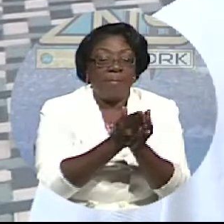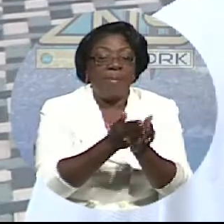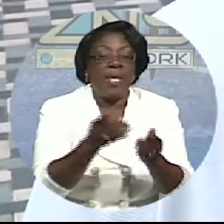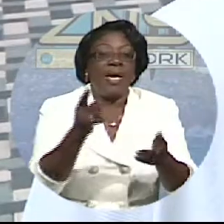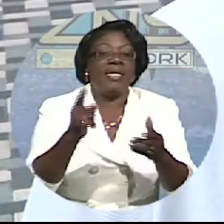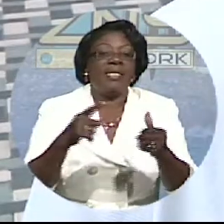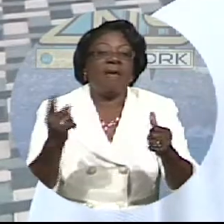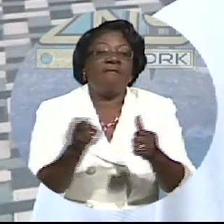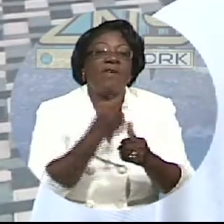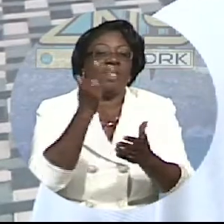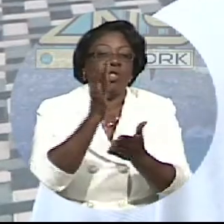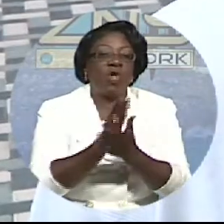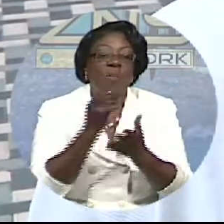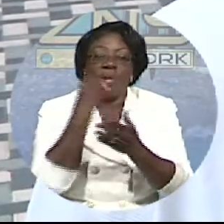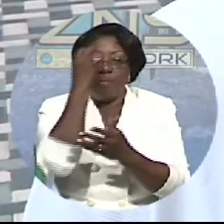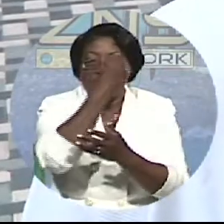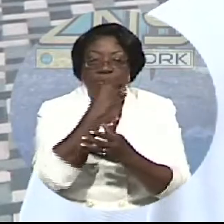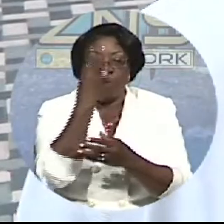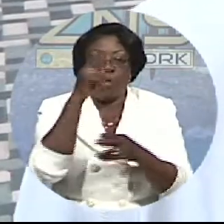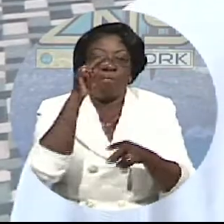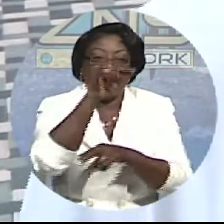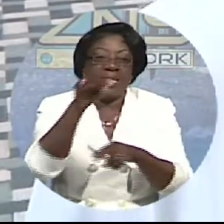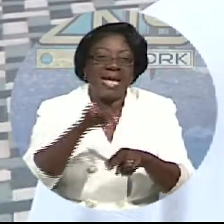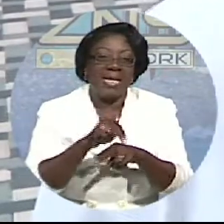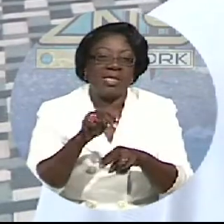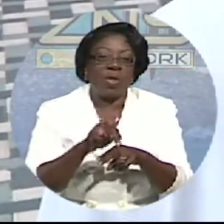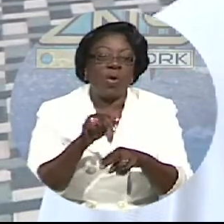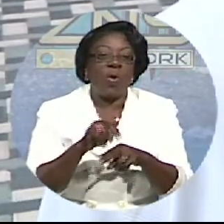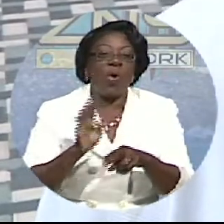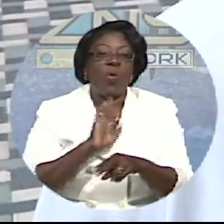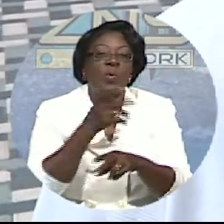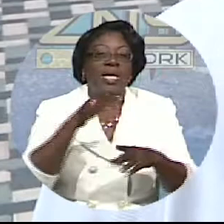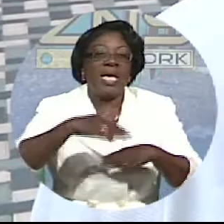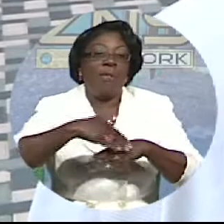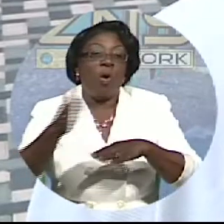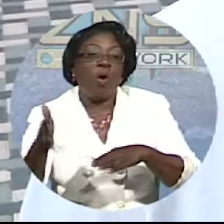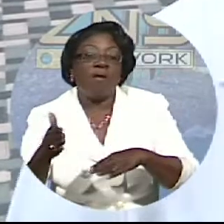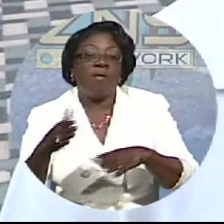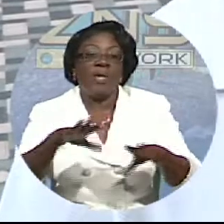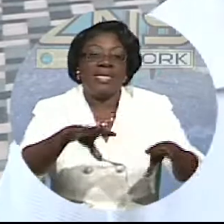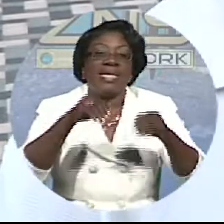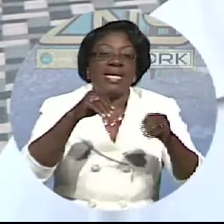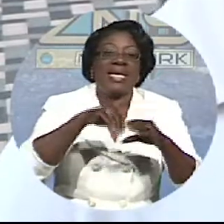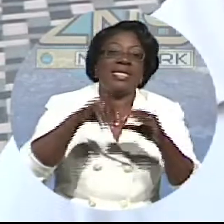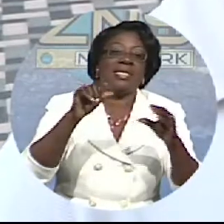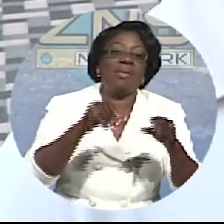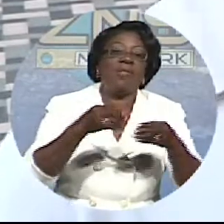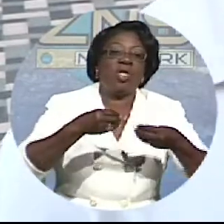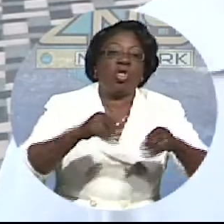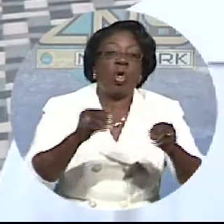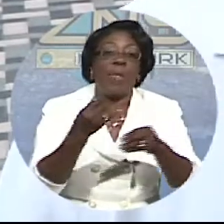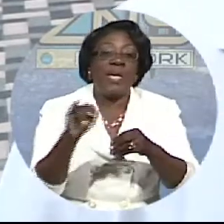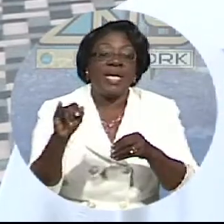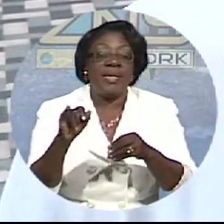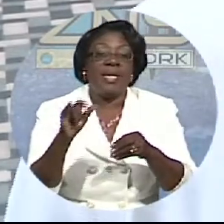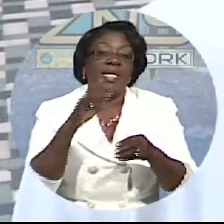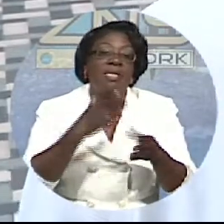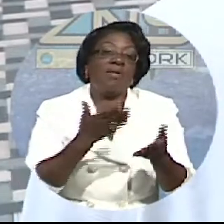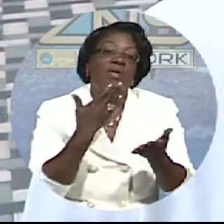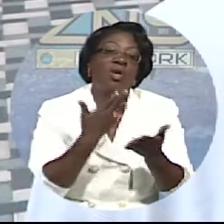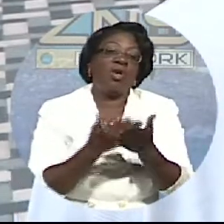was our first stop here in beautiful Nassau. And we came off, and we are taking in some of the shopping, some of the